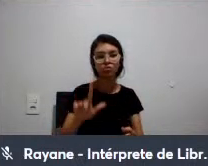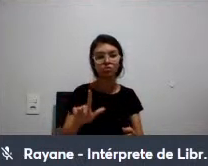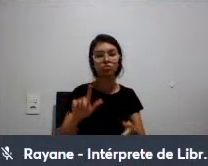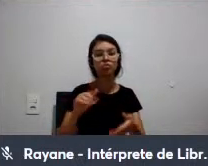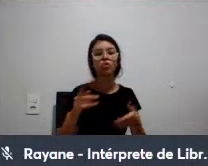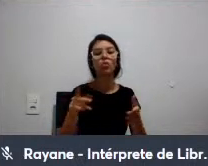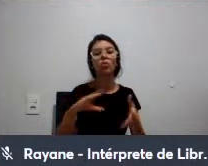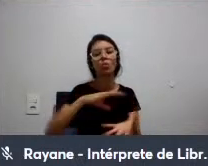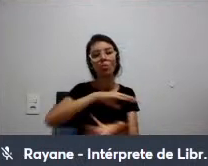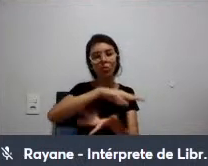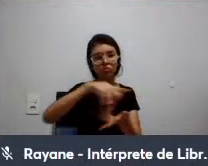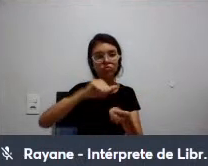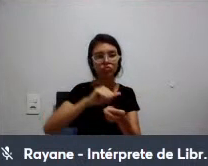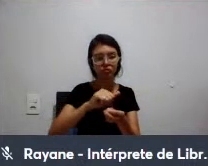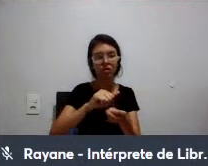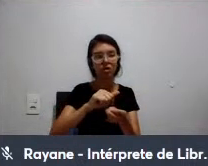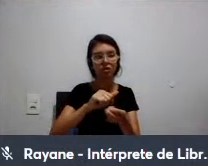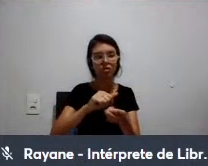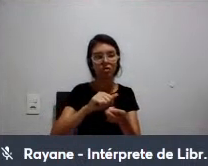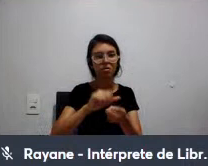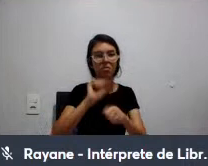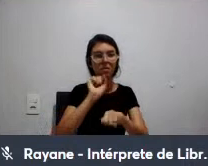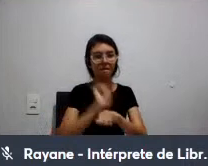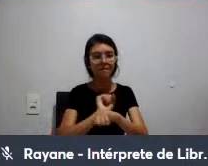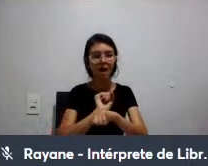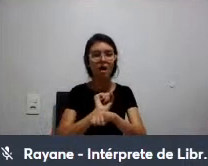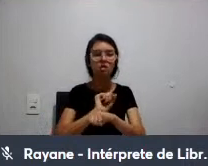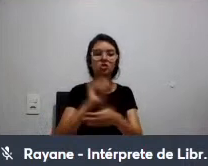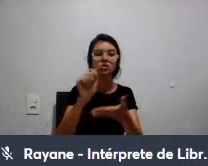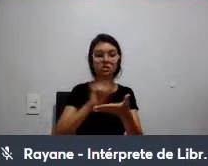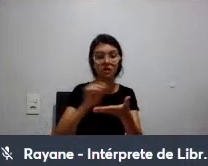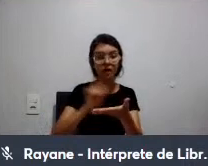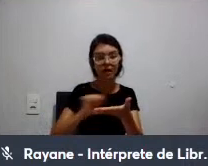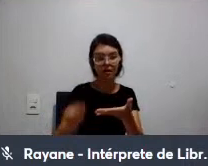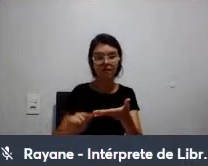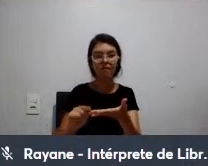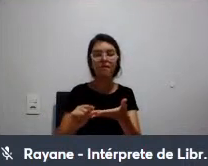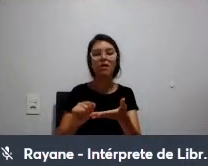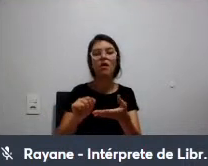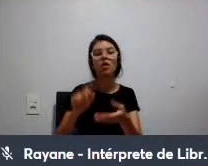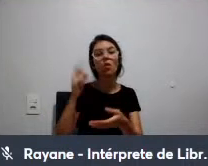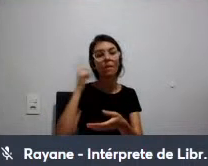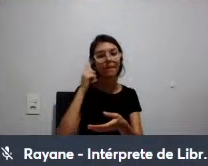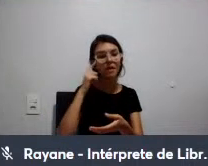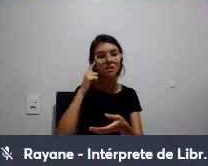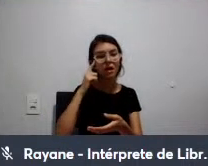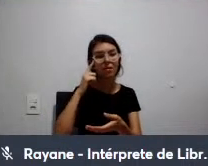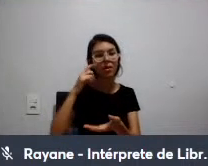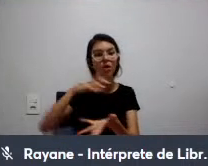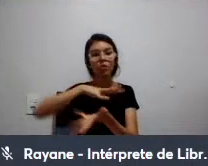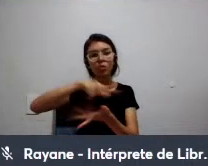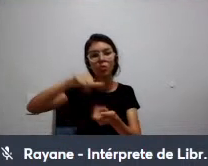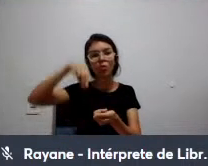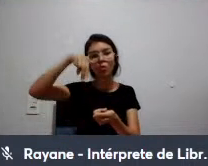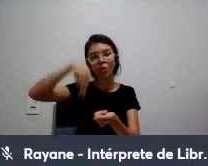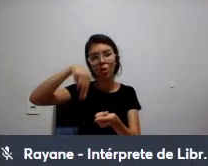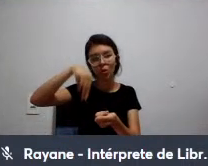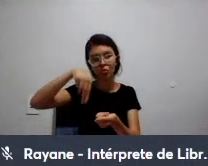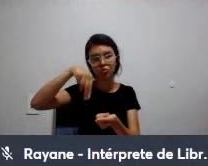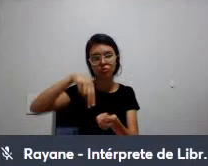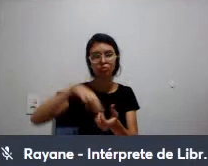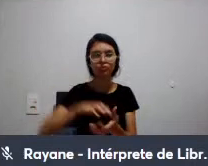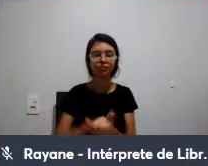a partir da metrópole do norte global. And there are, of course, particular issues